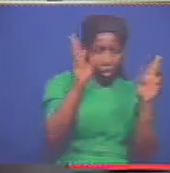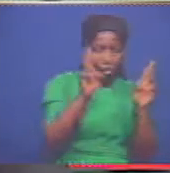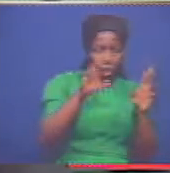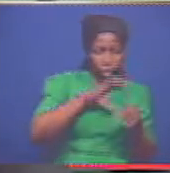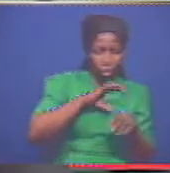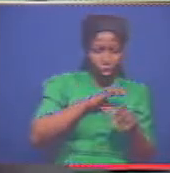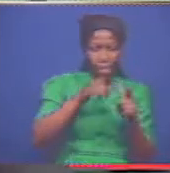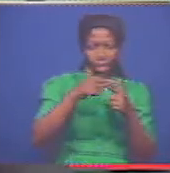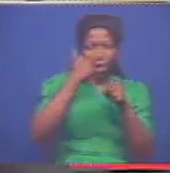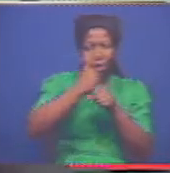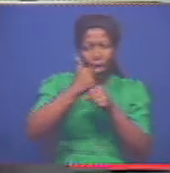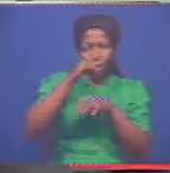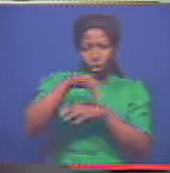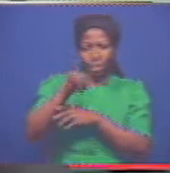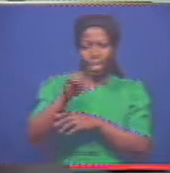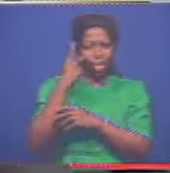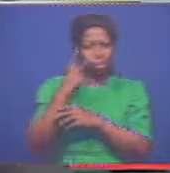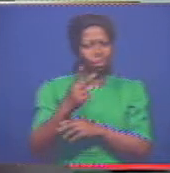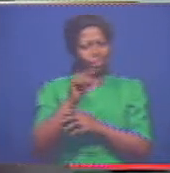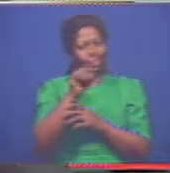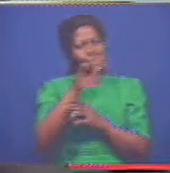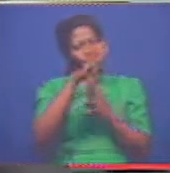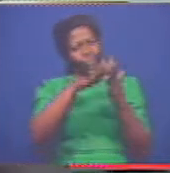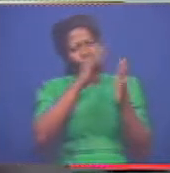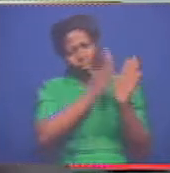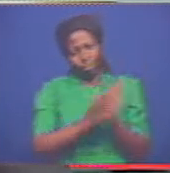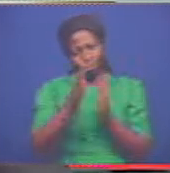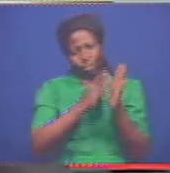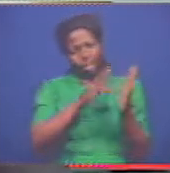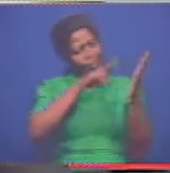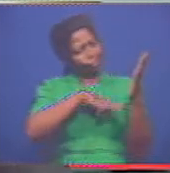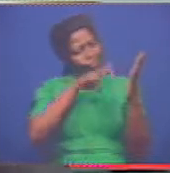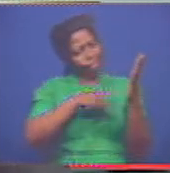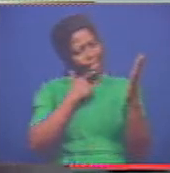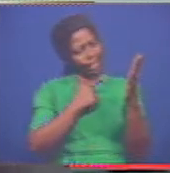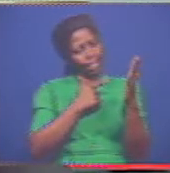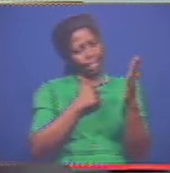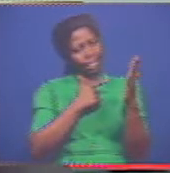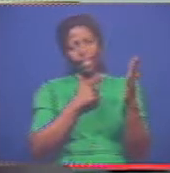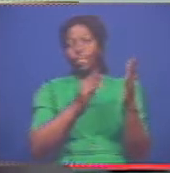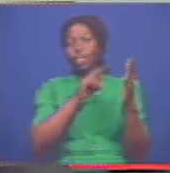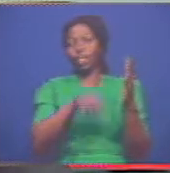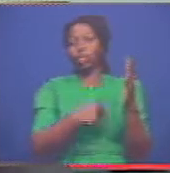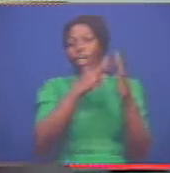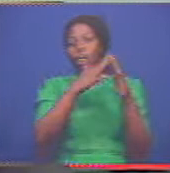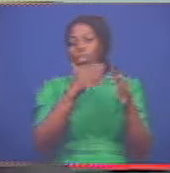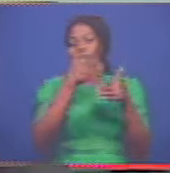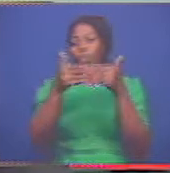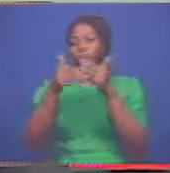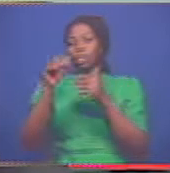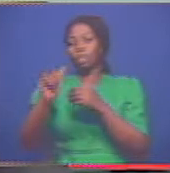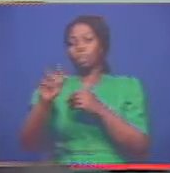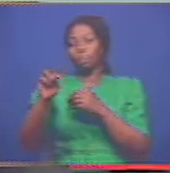that. I look at that plan and say, if like the 5,000 houses that are being built in Mavoko, I think those are